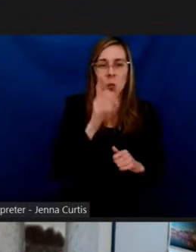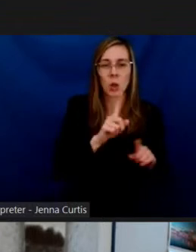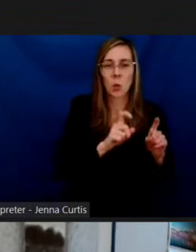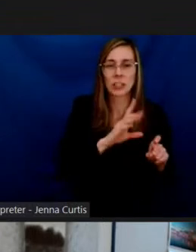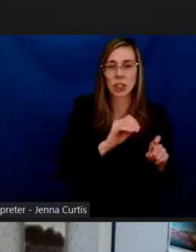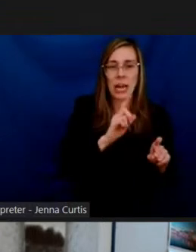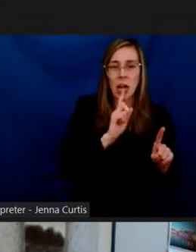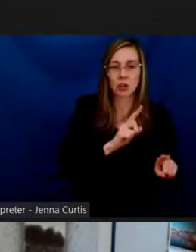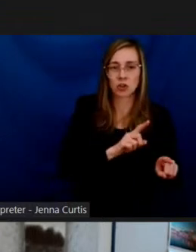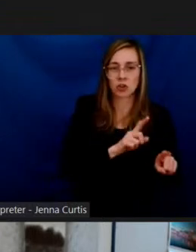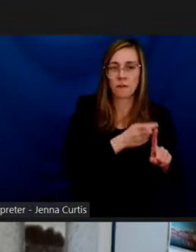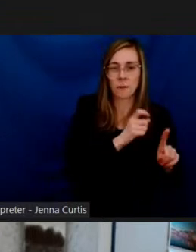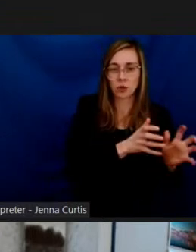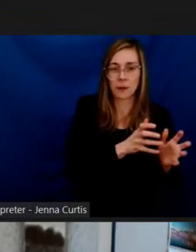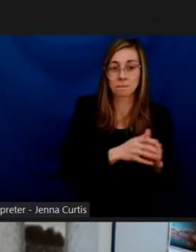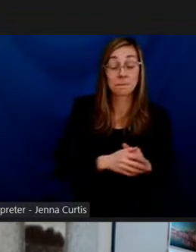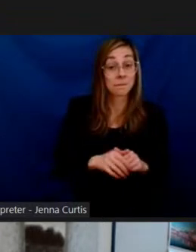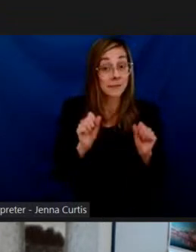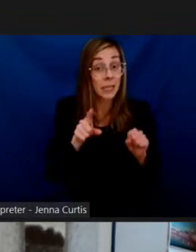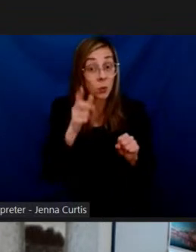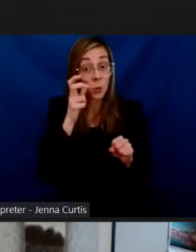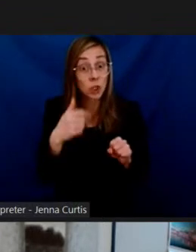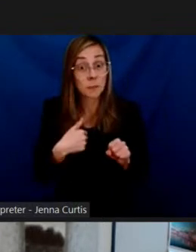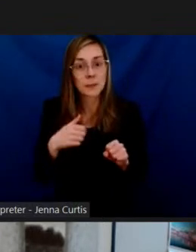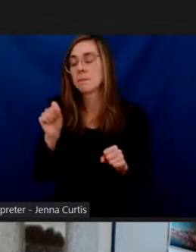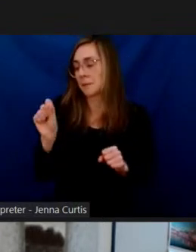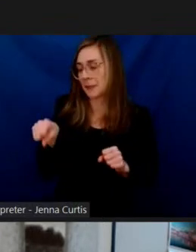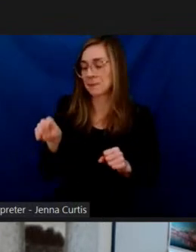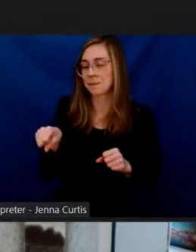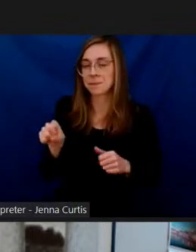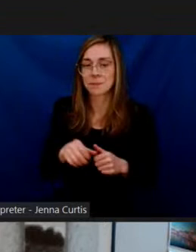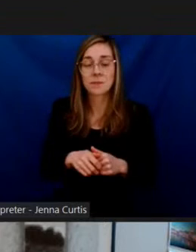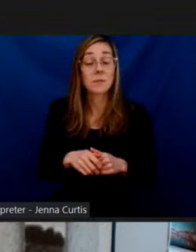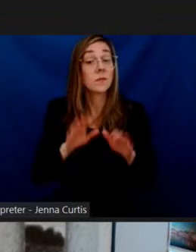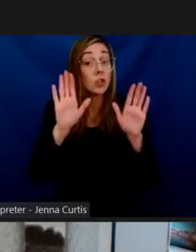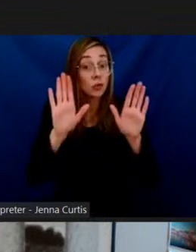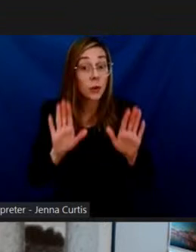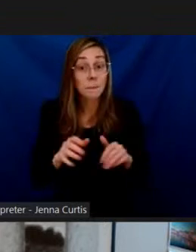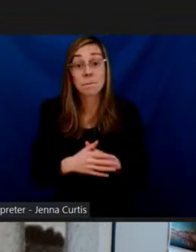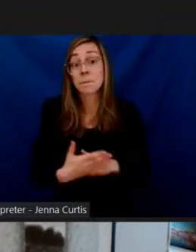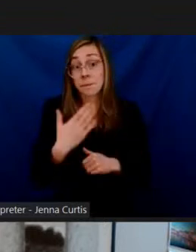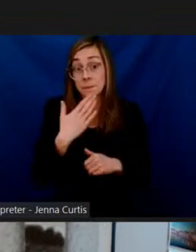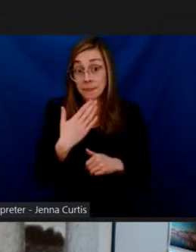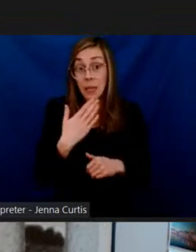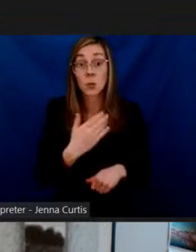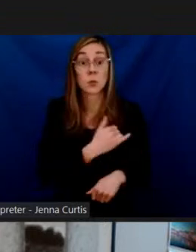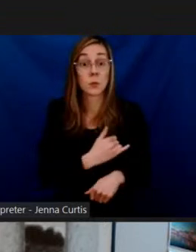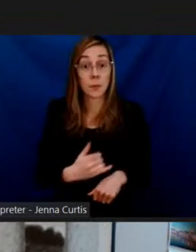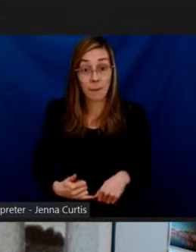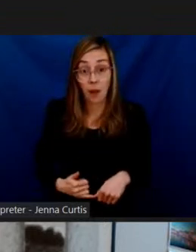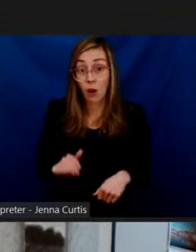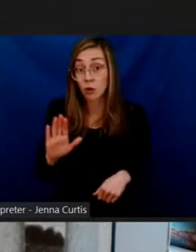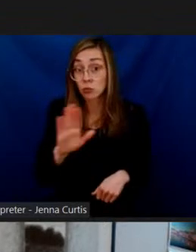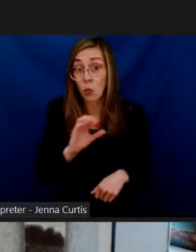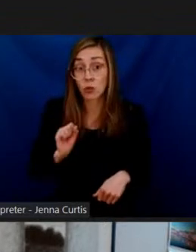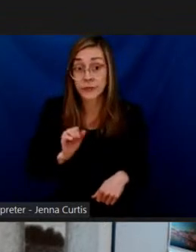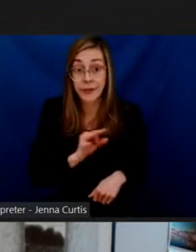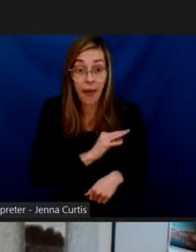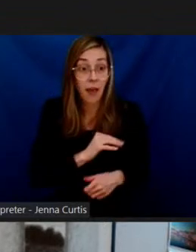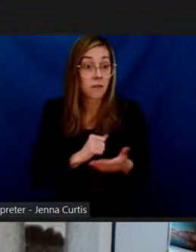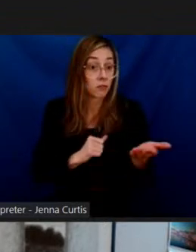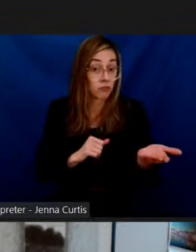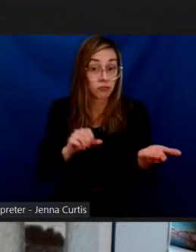you hear me? We can hear you. Yep. Great. I'd like to say thank you to the mayor, your staff, and Urban